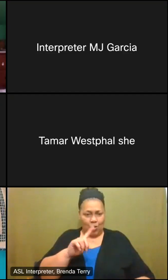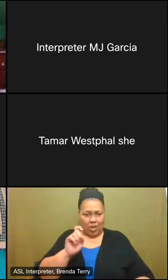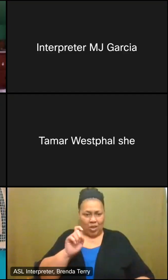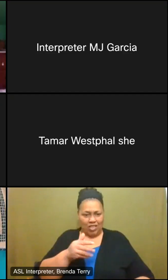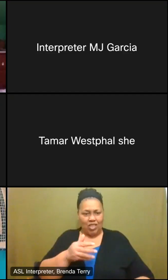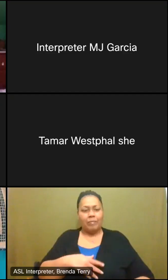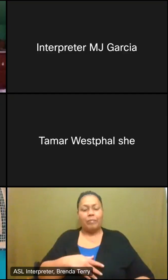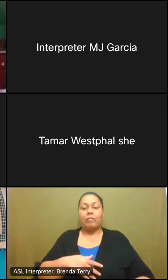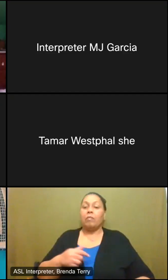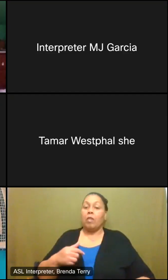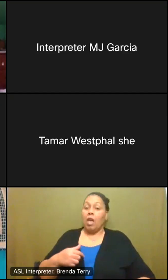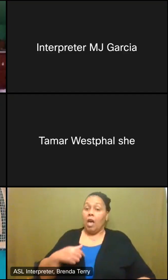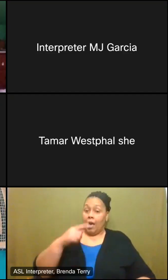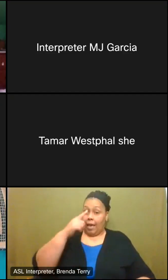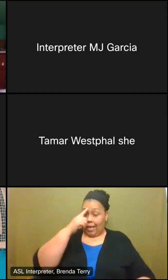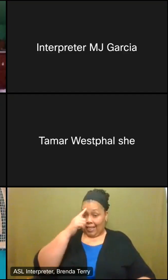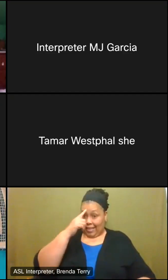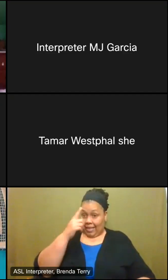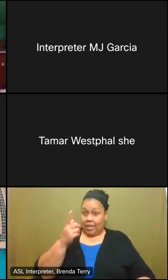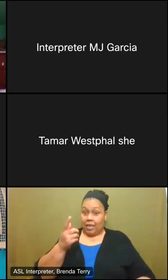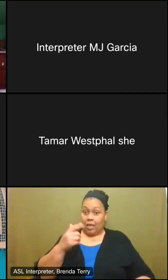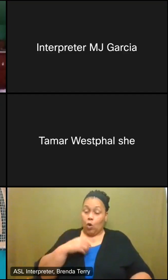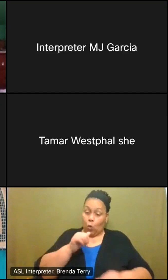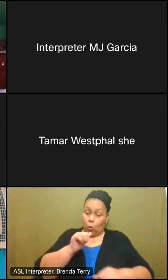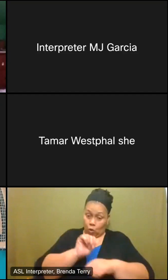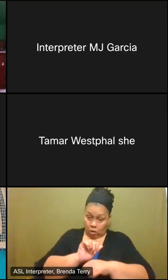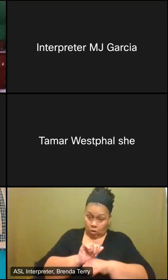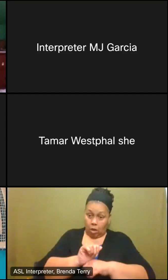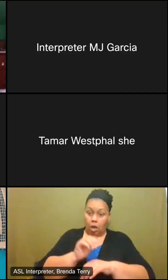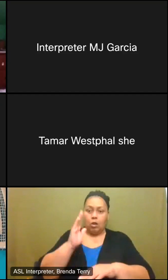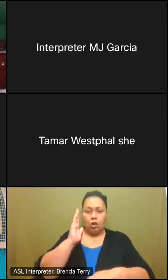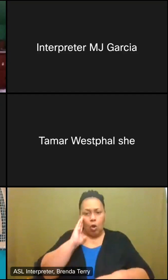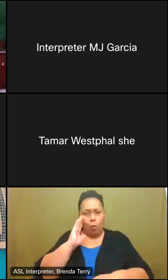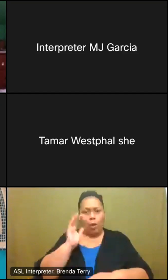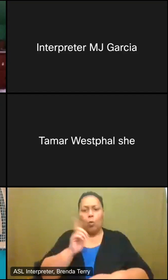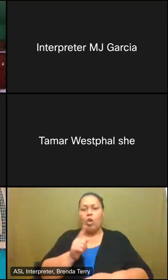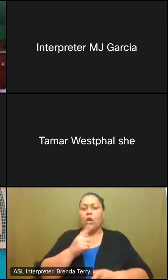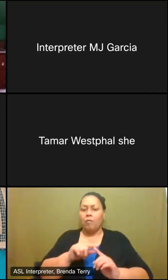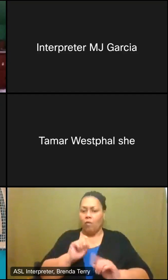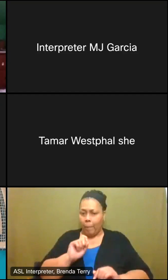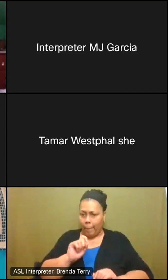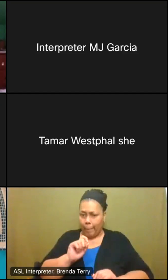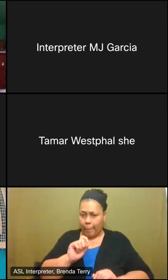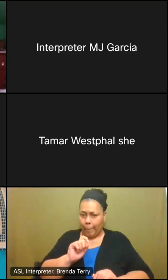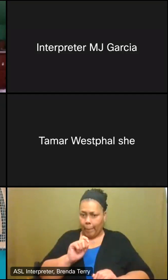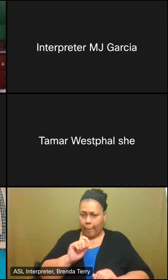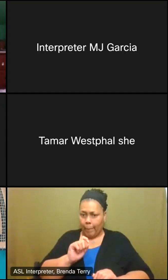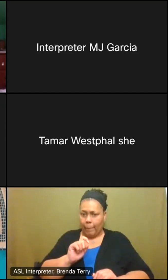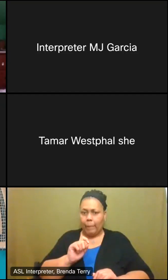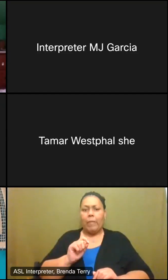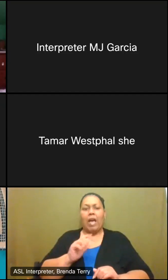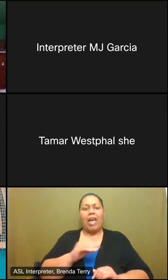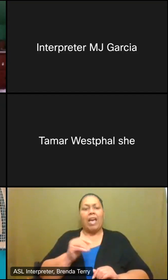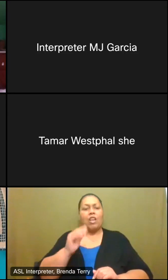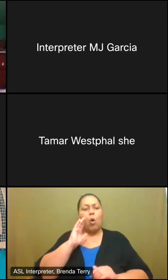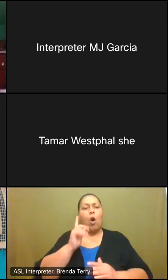I think working for and knowing where you're coming from and what everyone is going through,